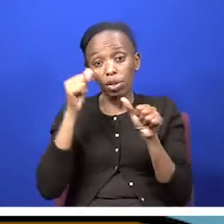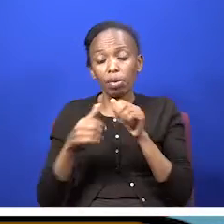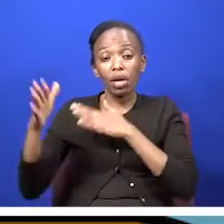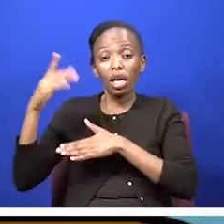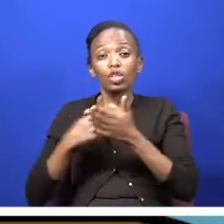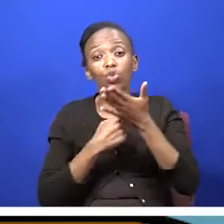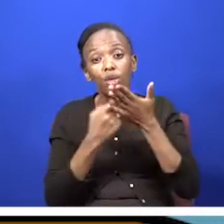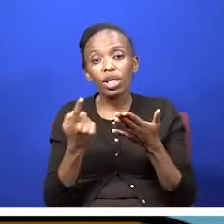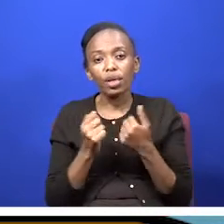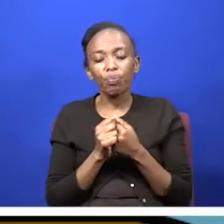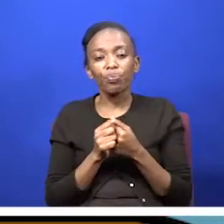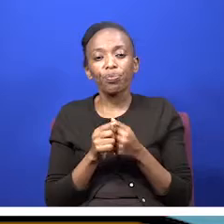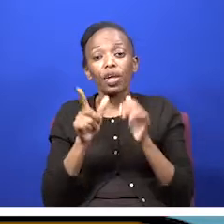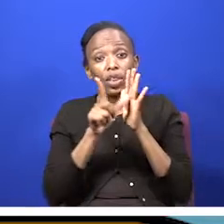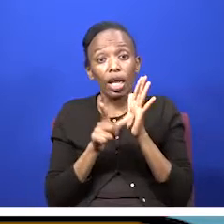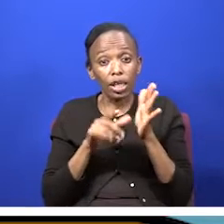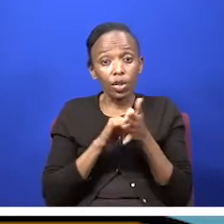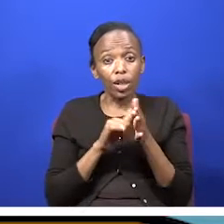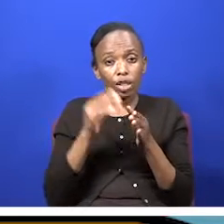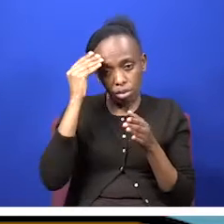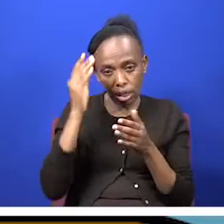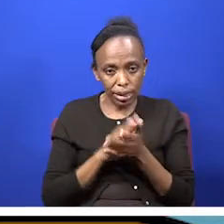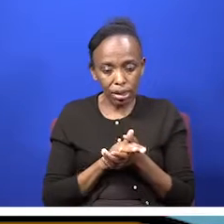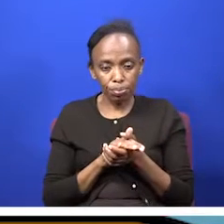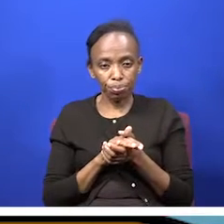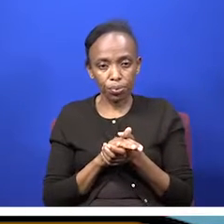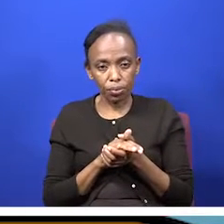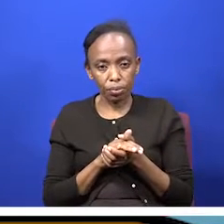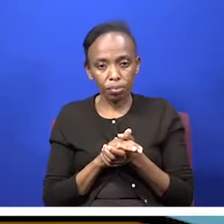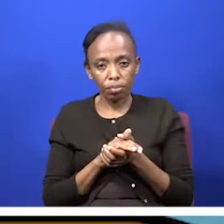remember last week, the lesson you were taught?